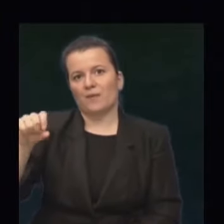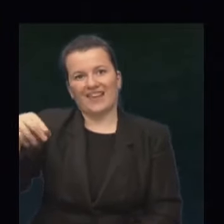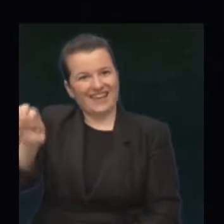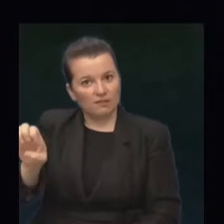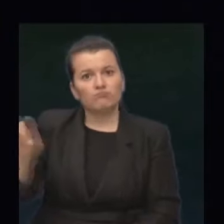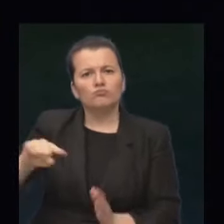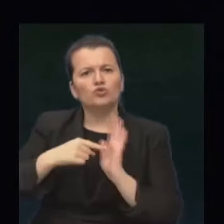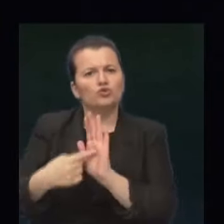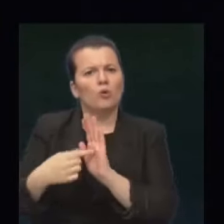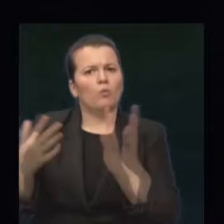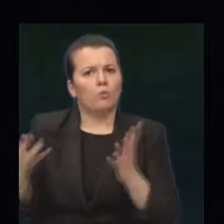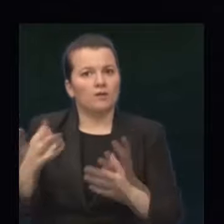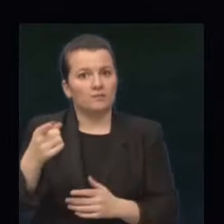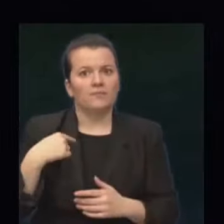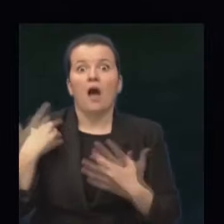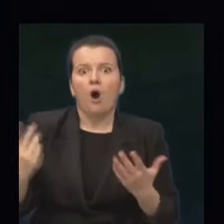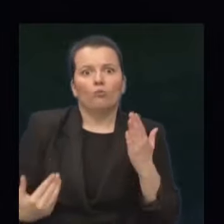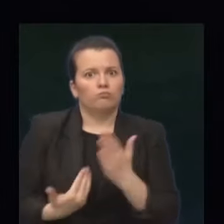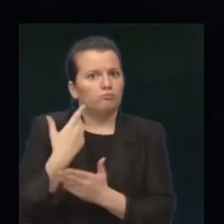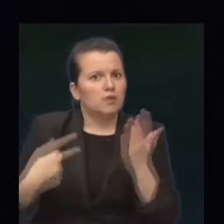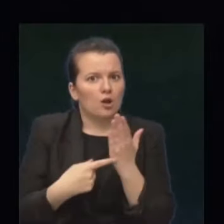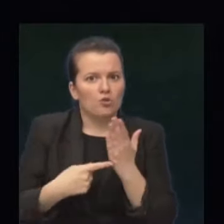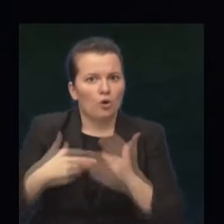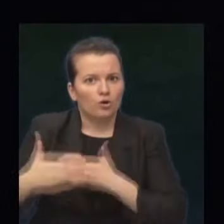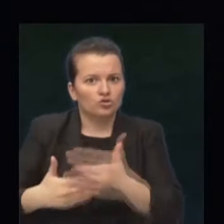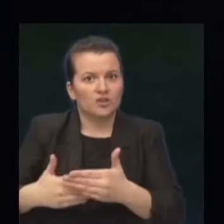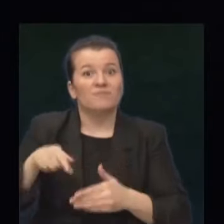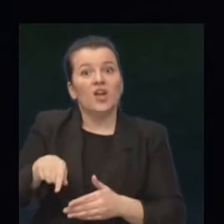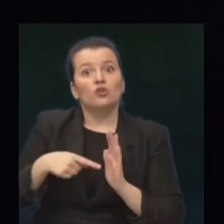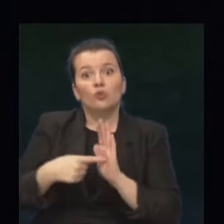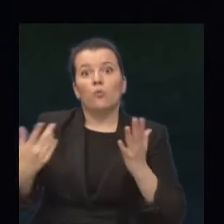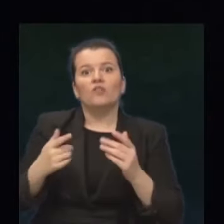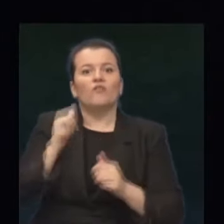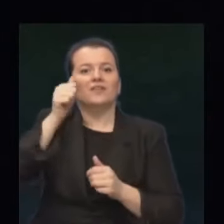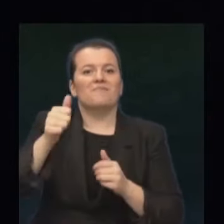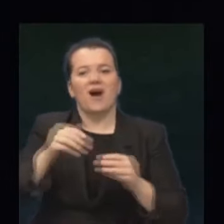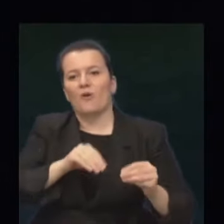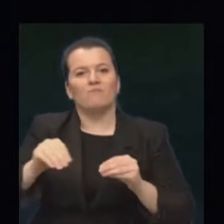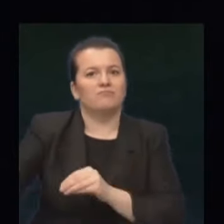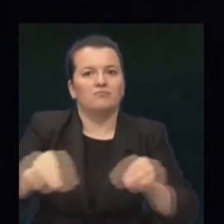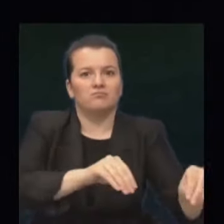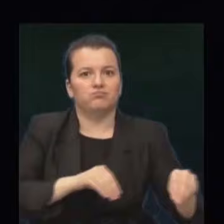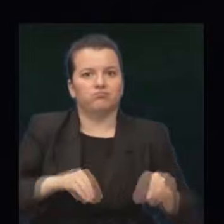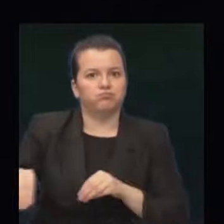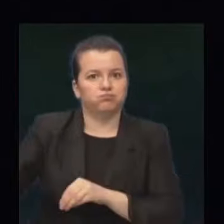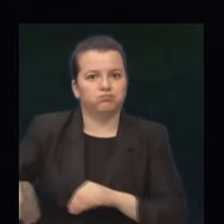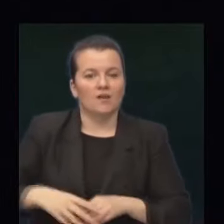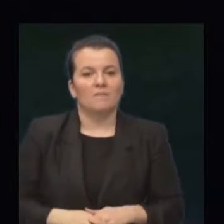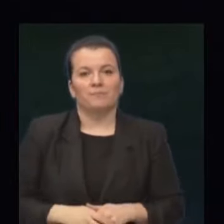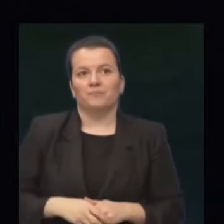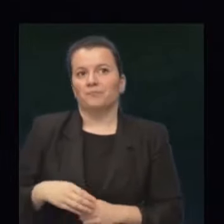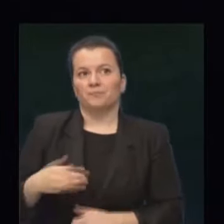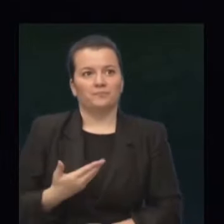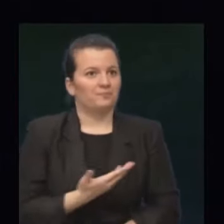building blocks which will drive mobility tomorrow. So we have five founding matters: Atos, Dassault System,